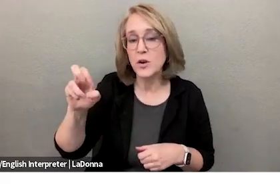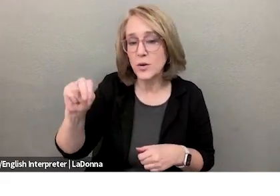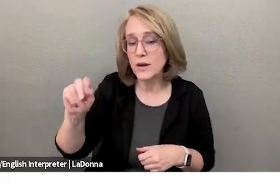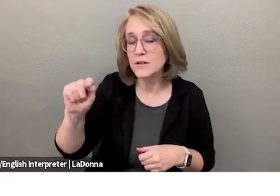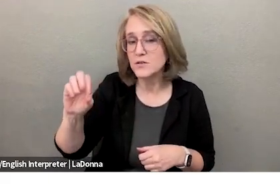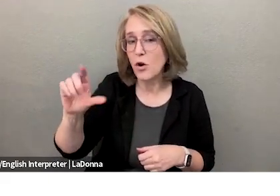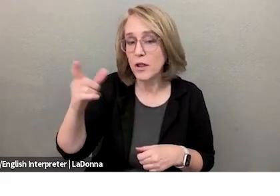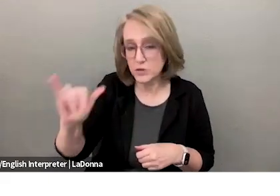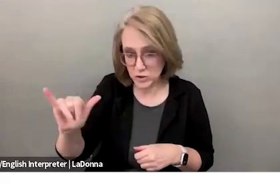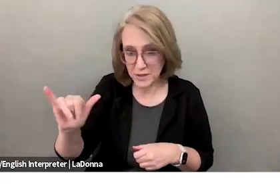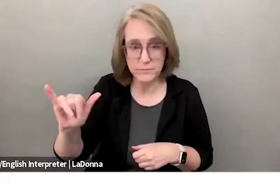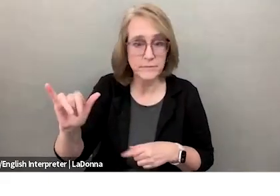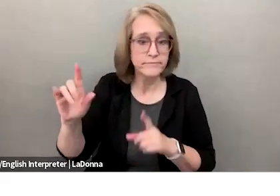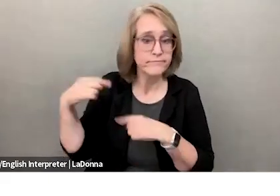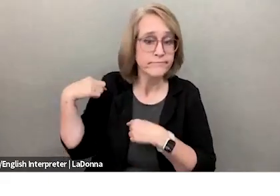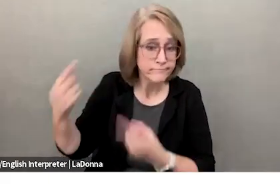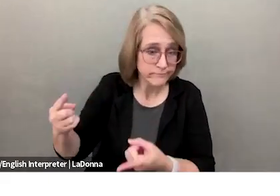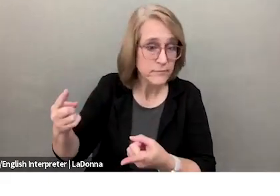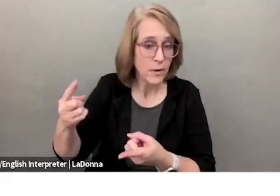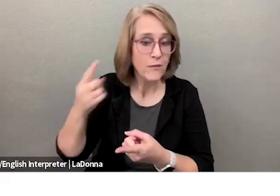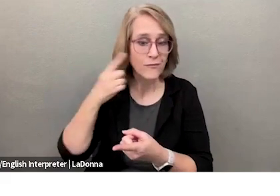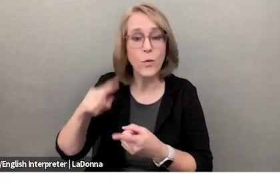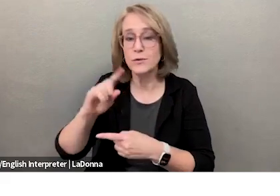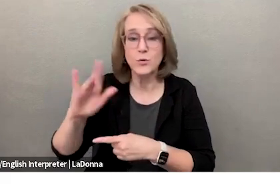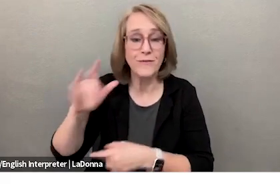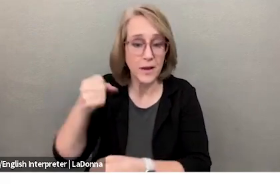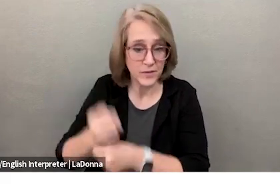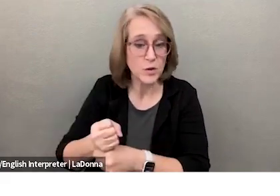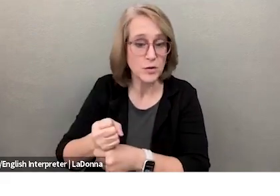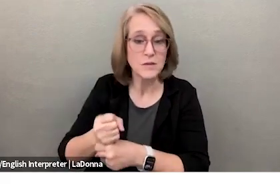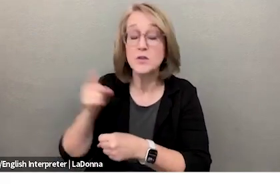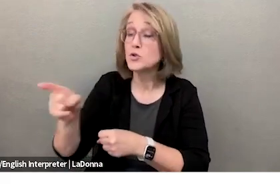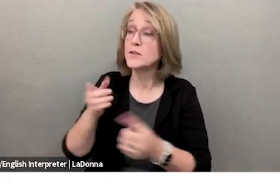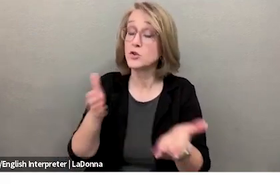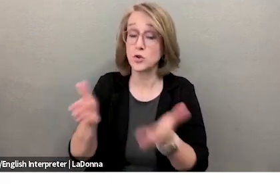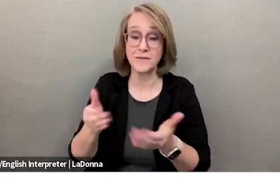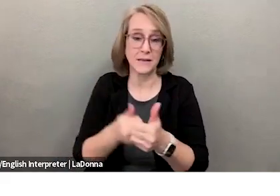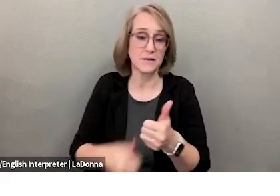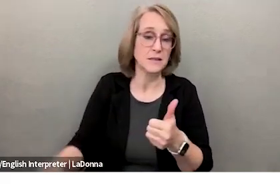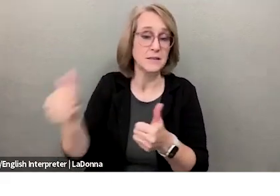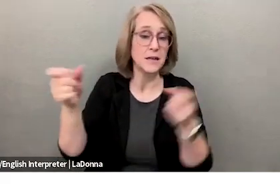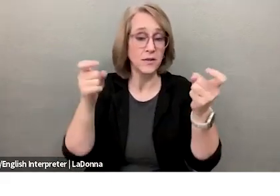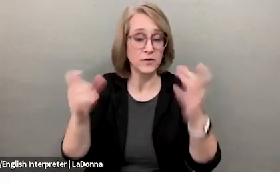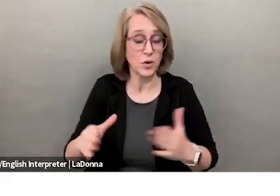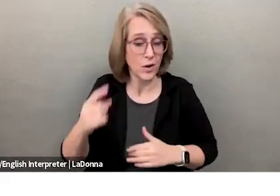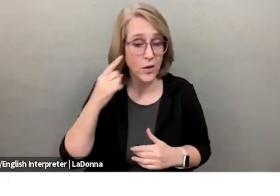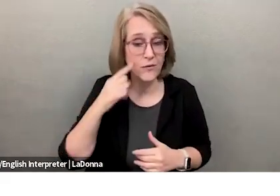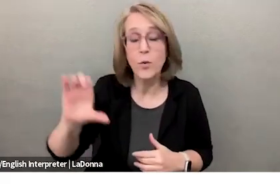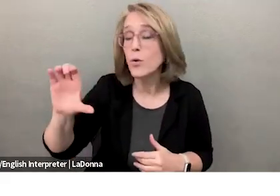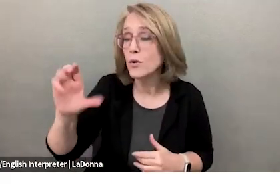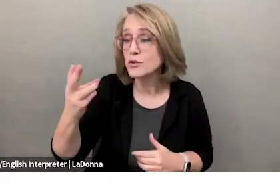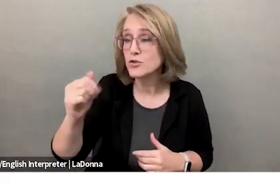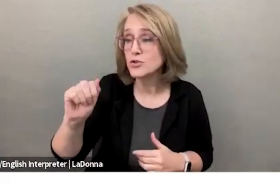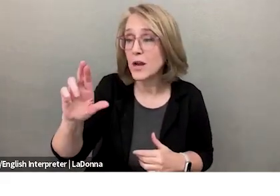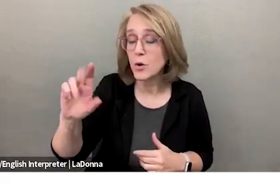Currently, Carol serves as Executive Director of the WellMed Charitable Foundation and is Senior Vice President of Social